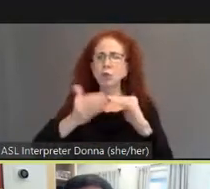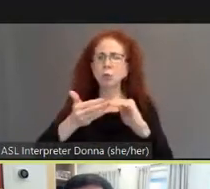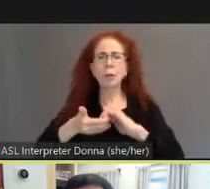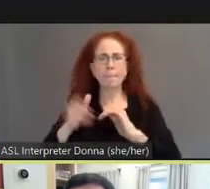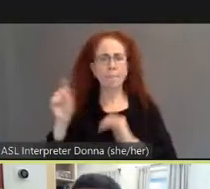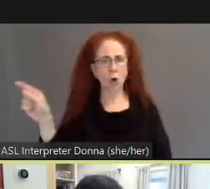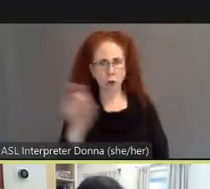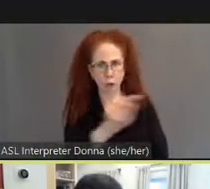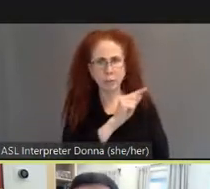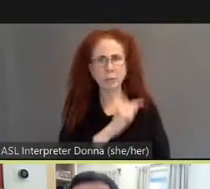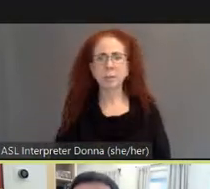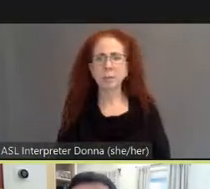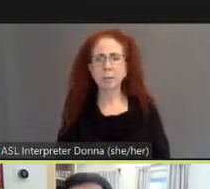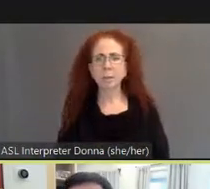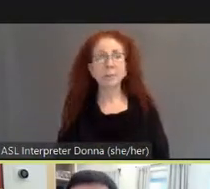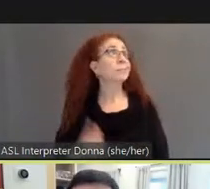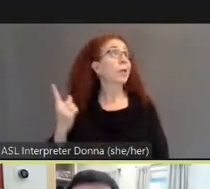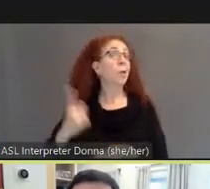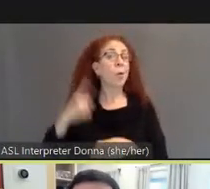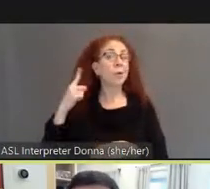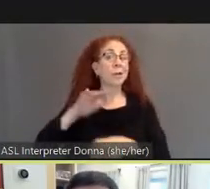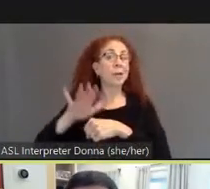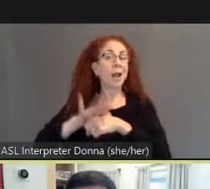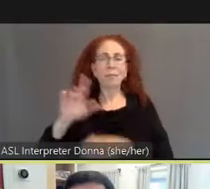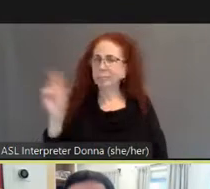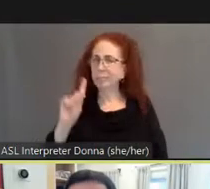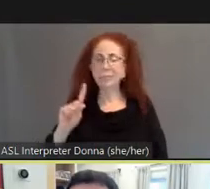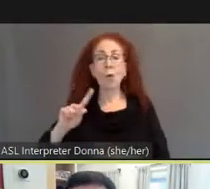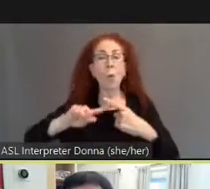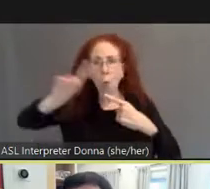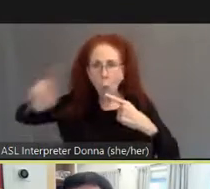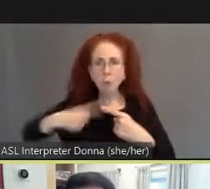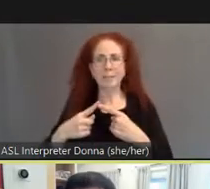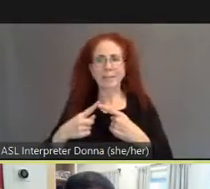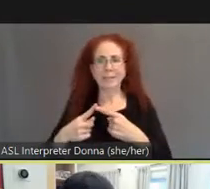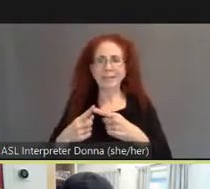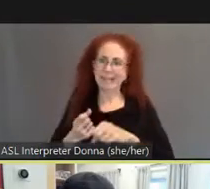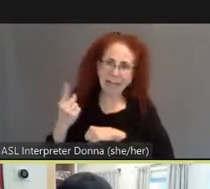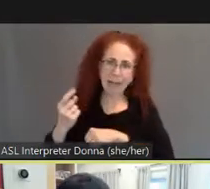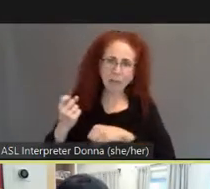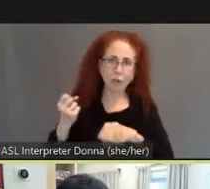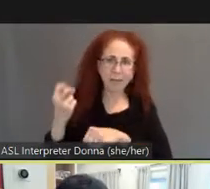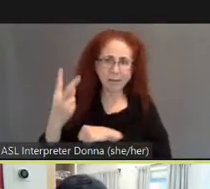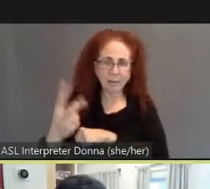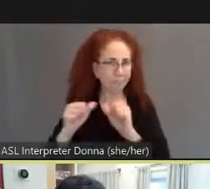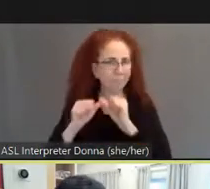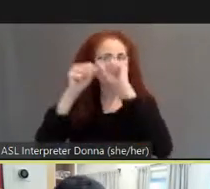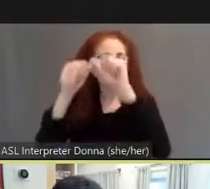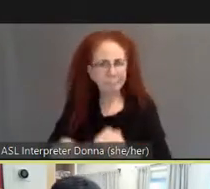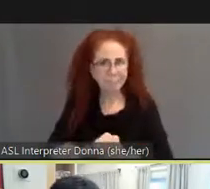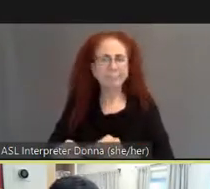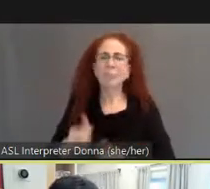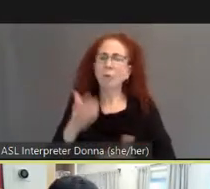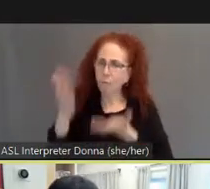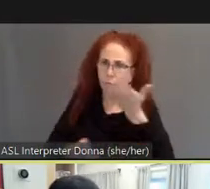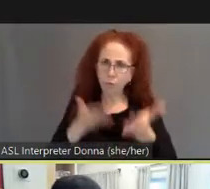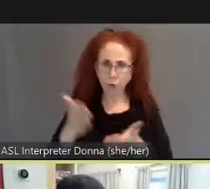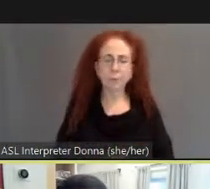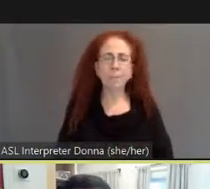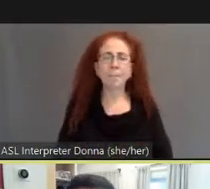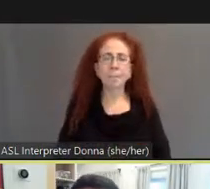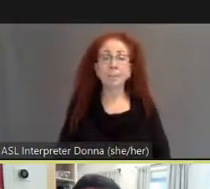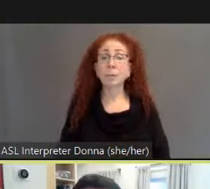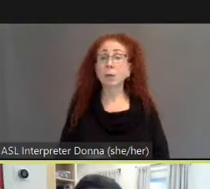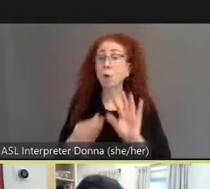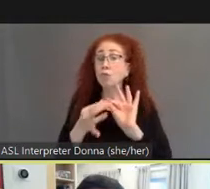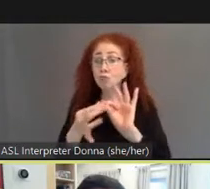partners. This isn't just for one production, it's for our whole season, it's for next season and the season after that as well. And those